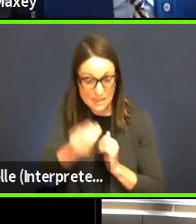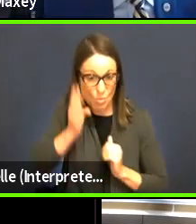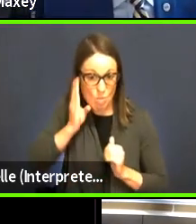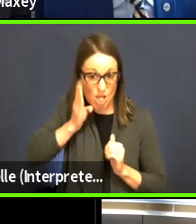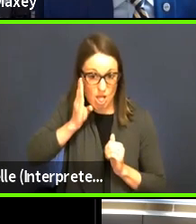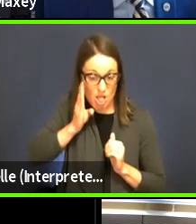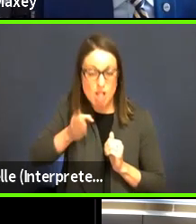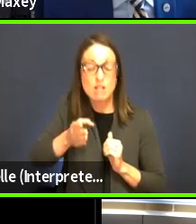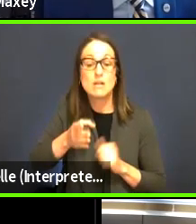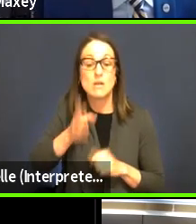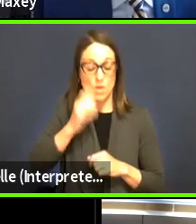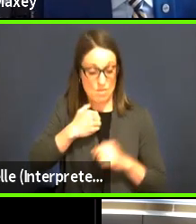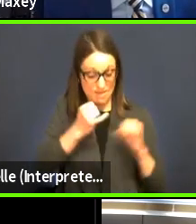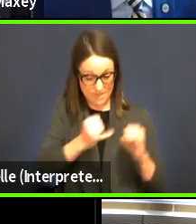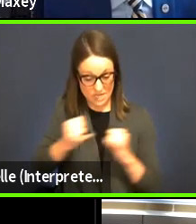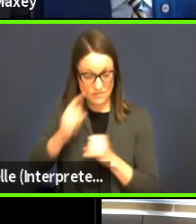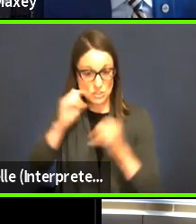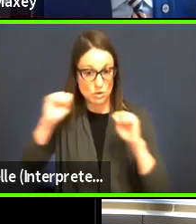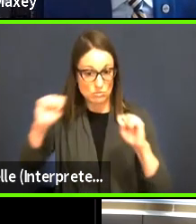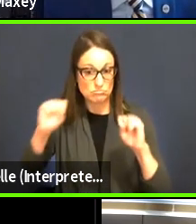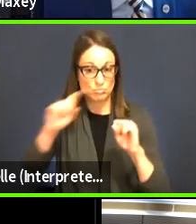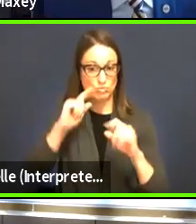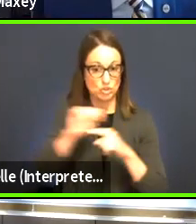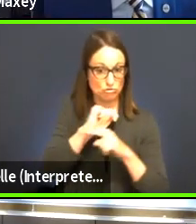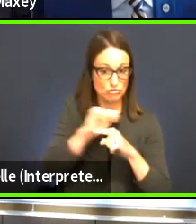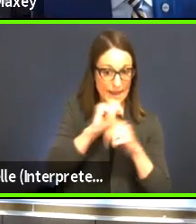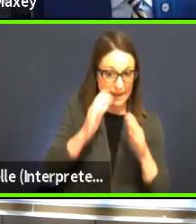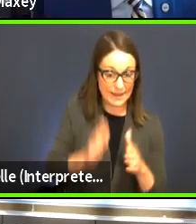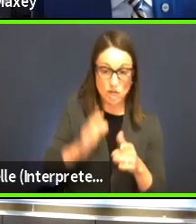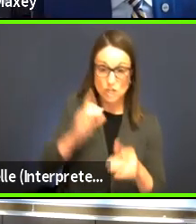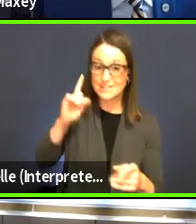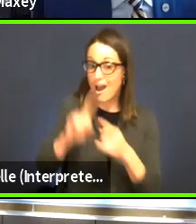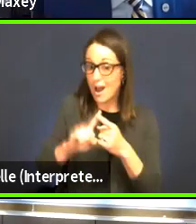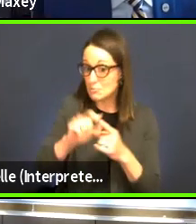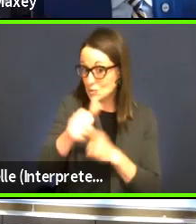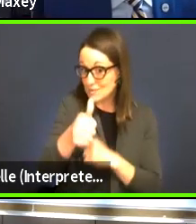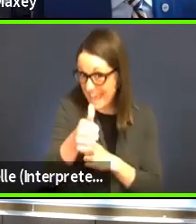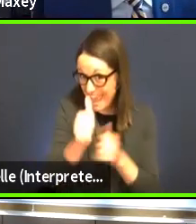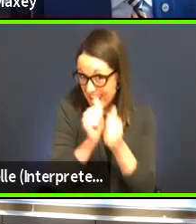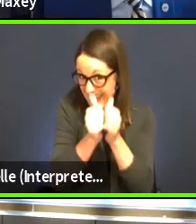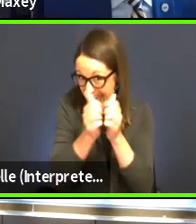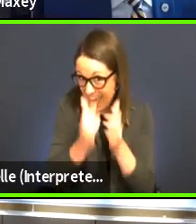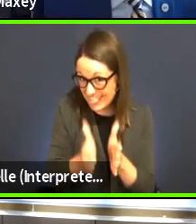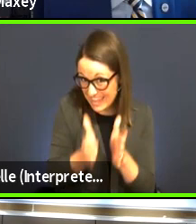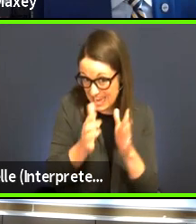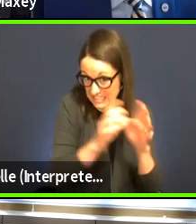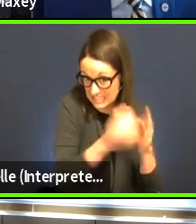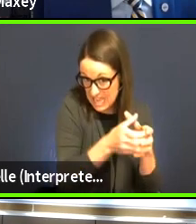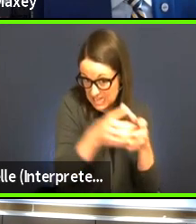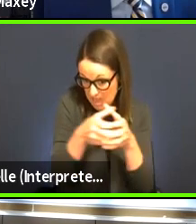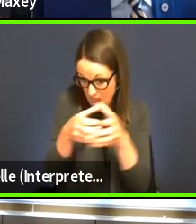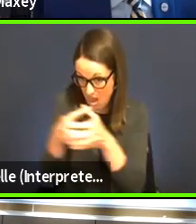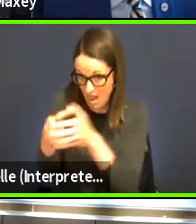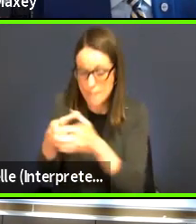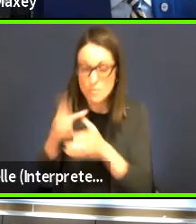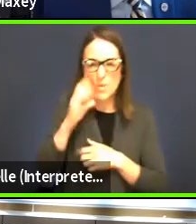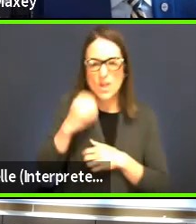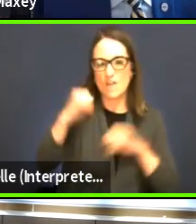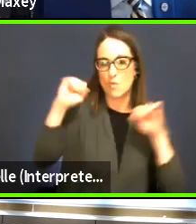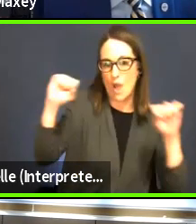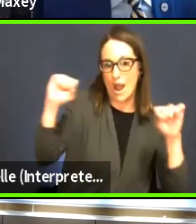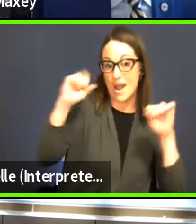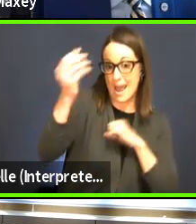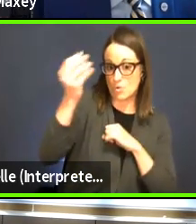for individual workouts with our trainers, up to 10 athletes at a time. There'll be outdoor workouts for up to